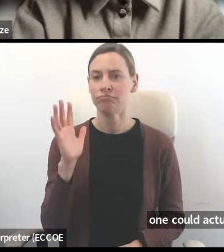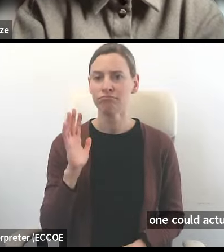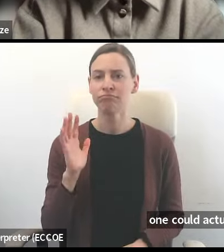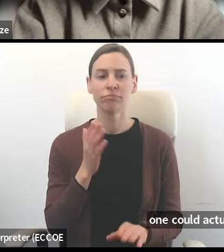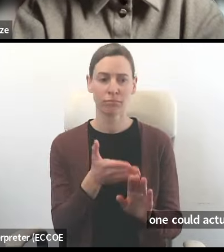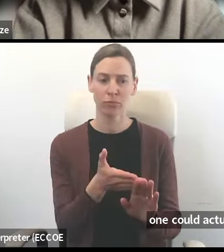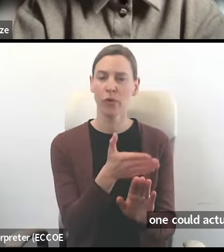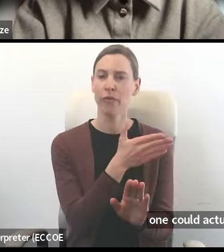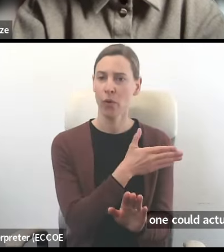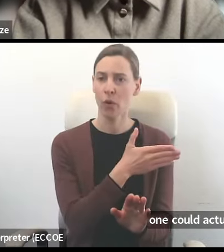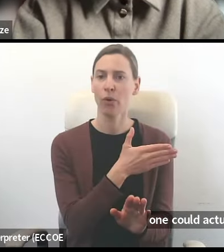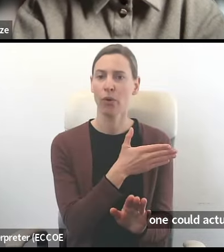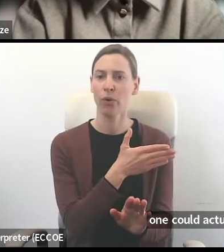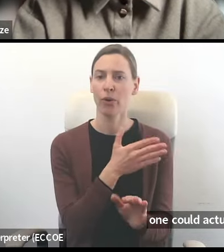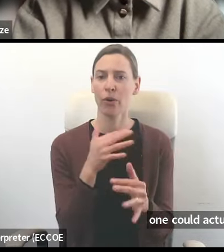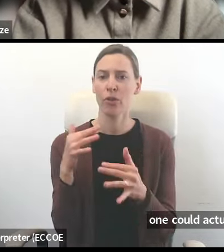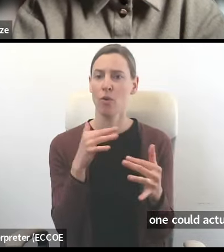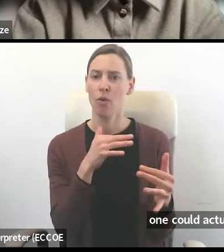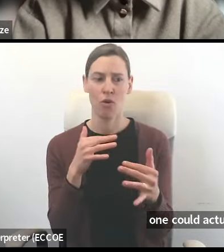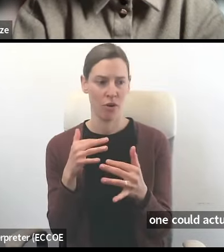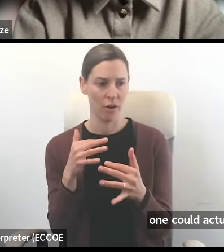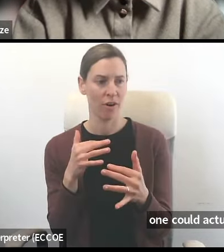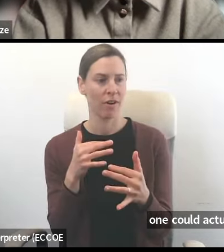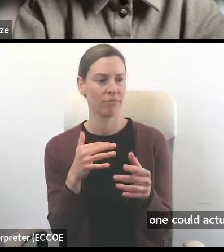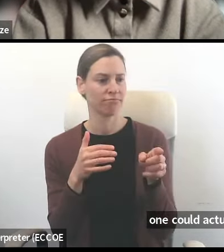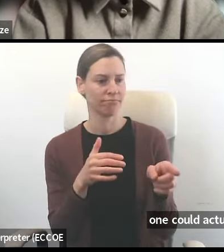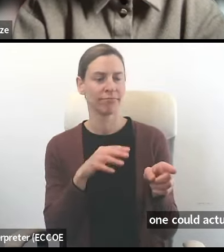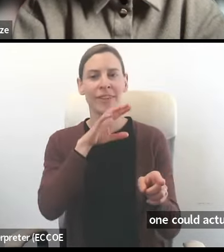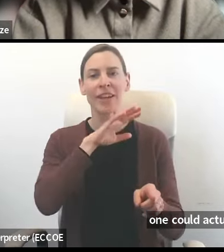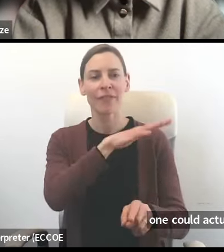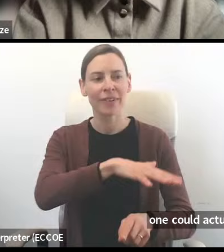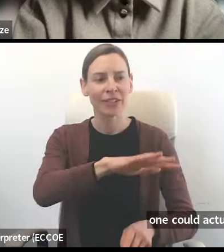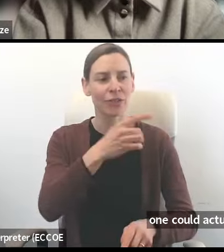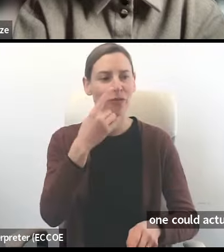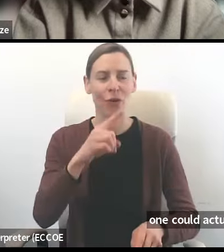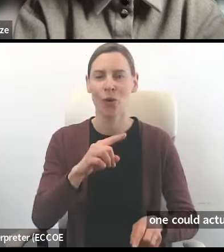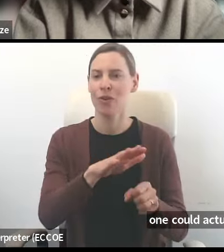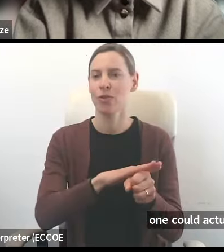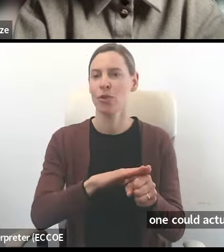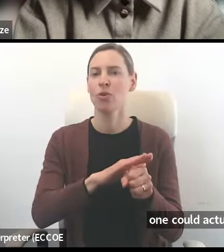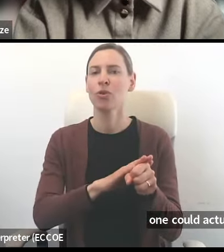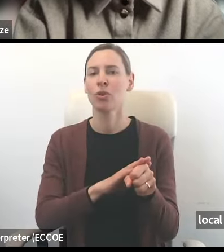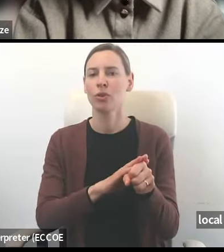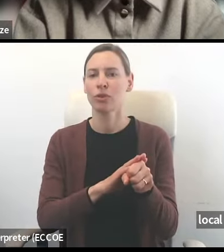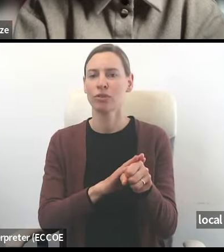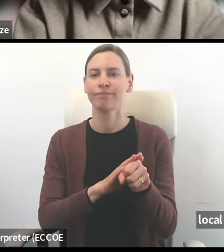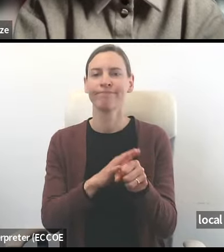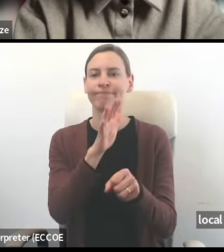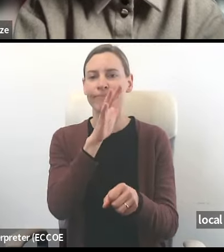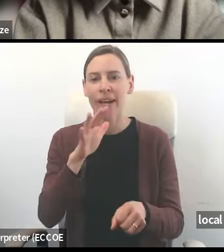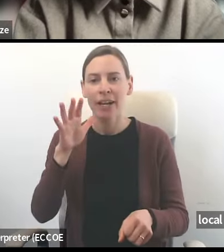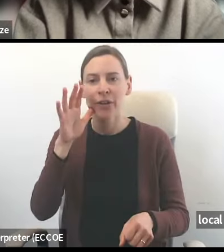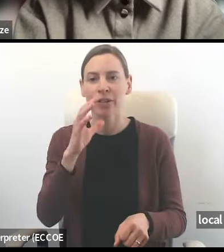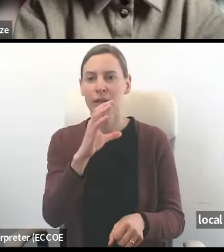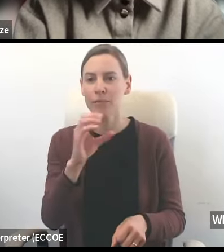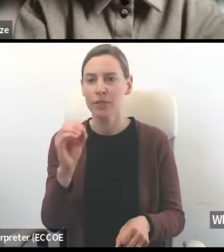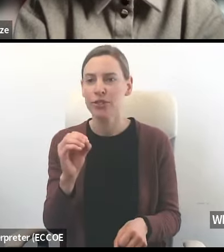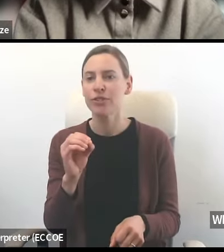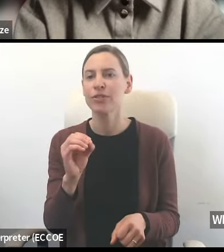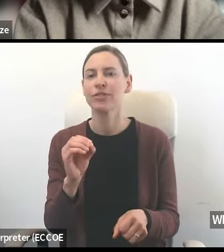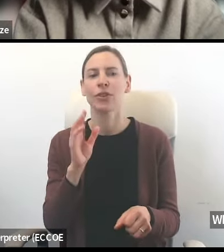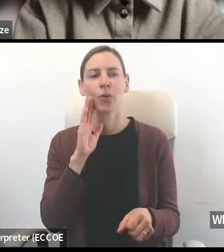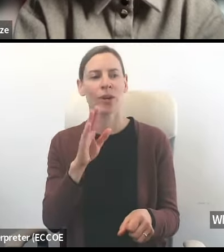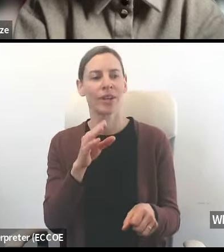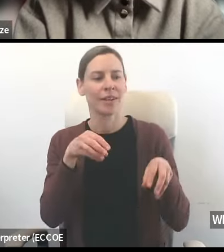local agricultural company's field, where they would plant sunflowers,